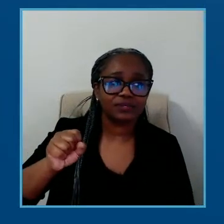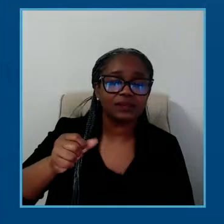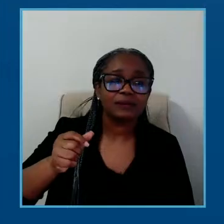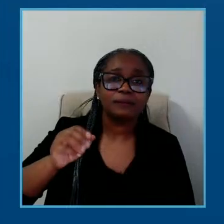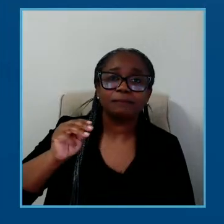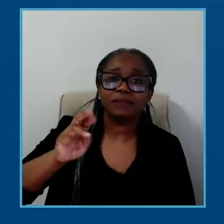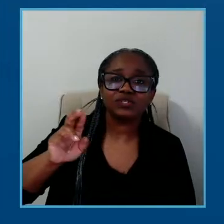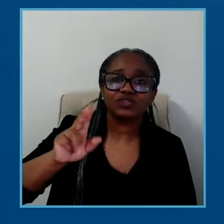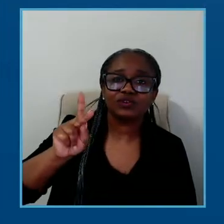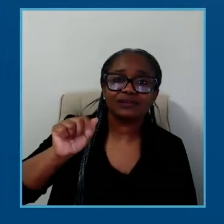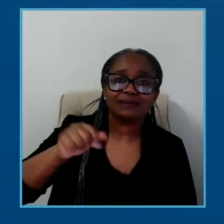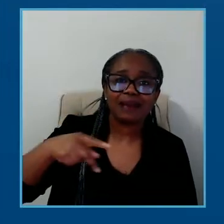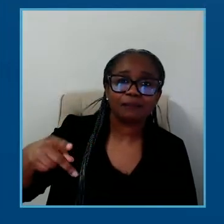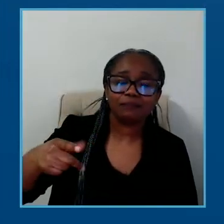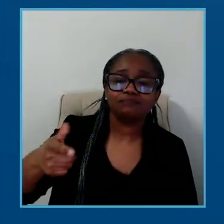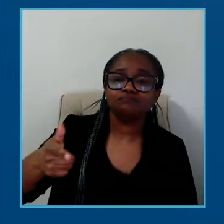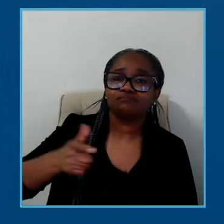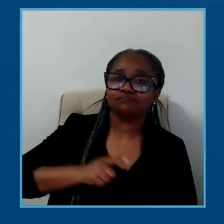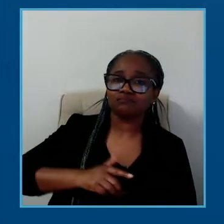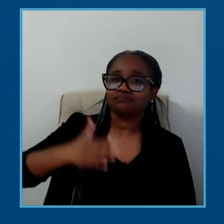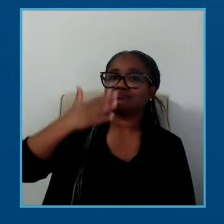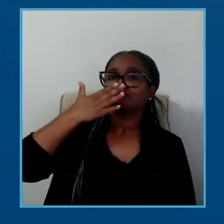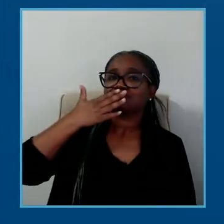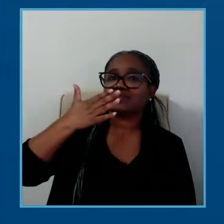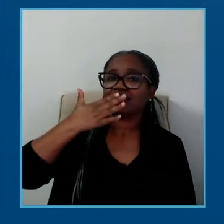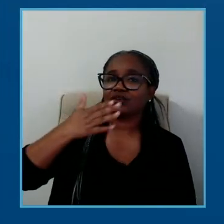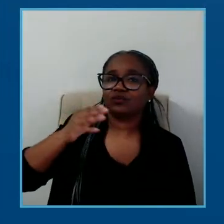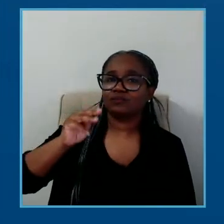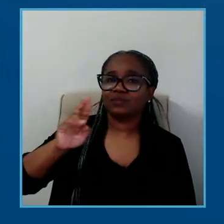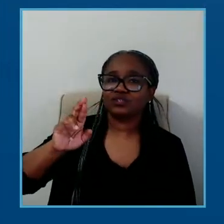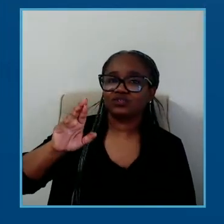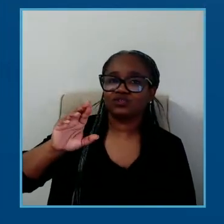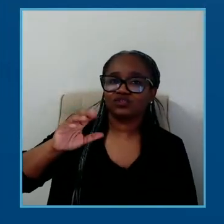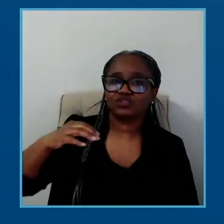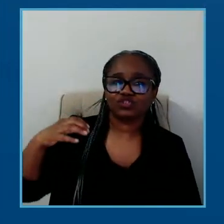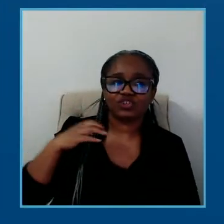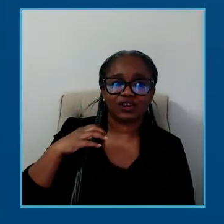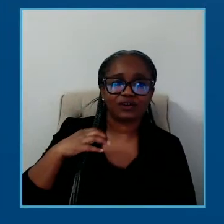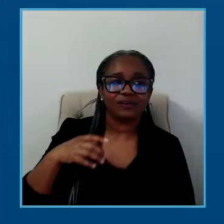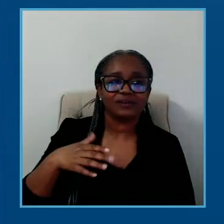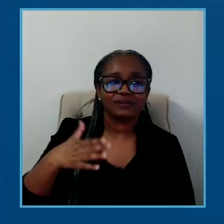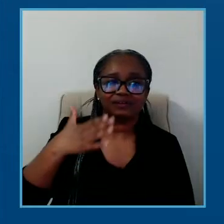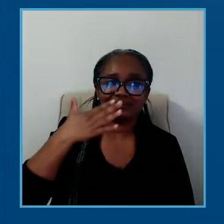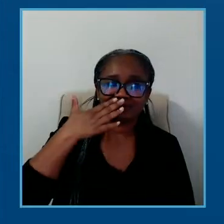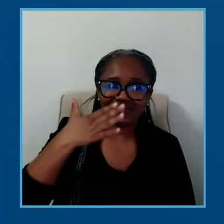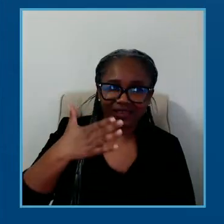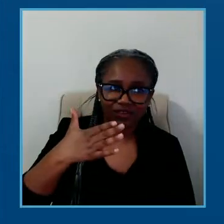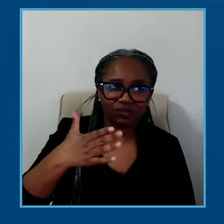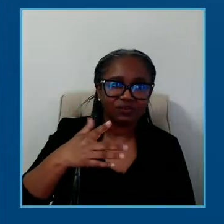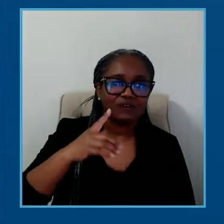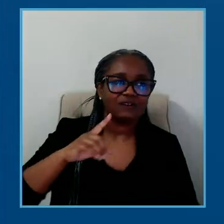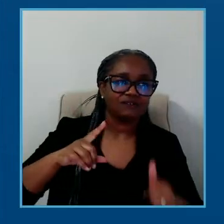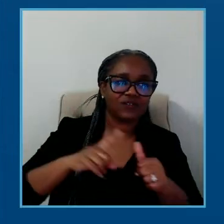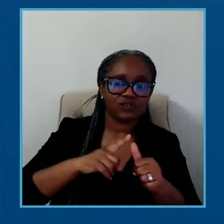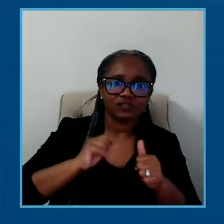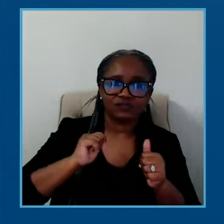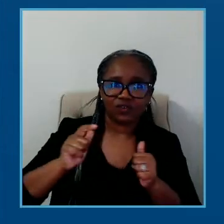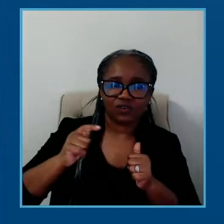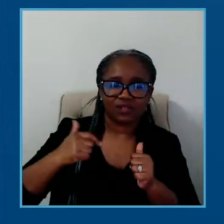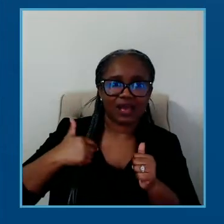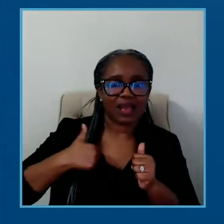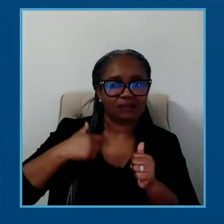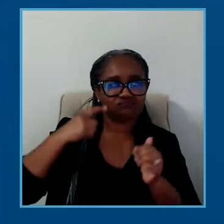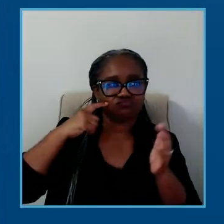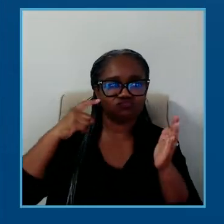cognizant of the fact that the requested solution by the challenger would necessarily disenfranchise the 24 or so